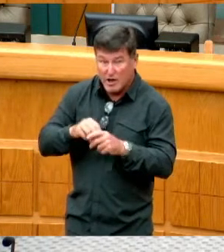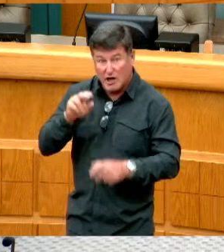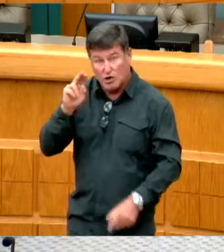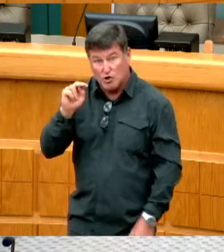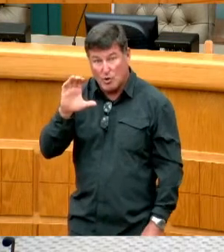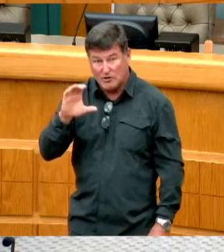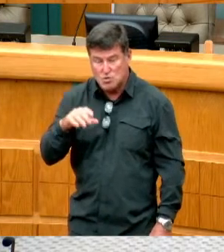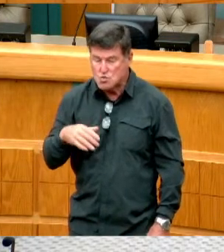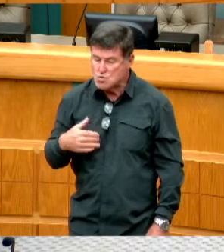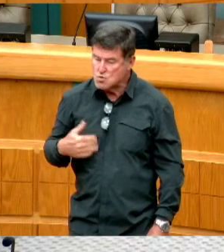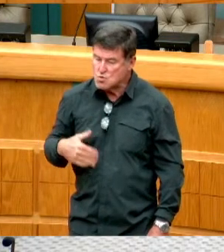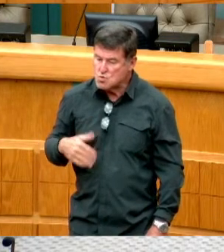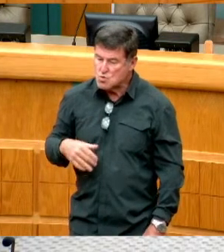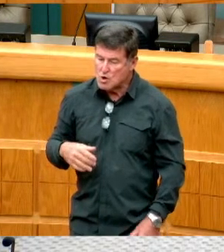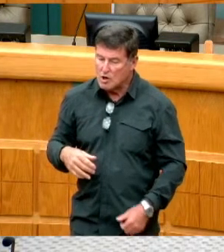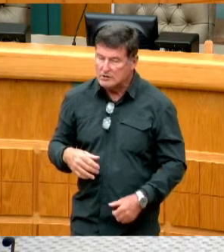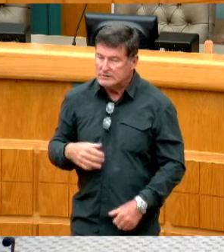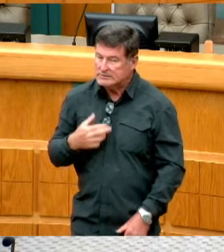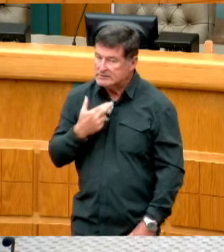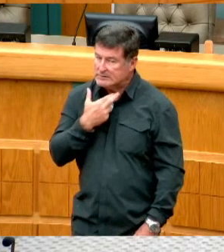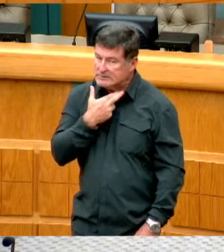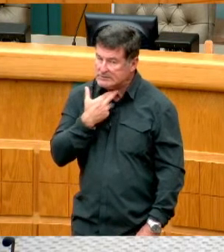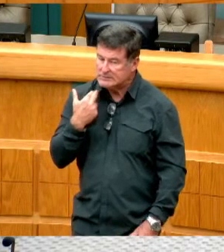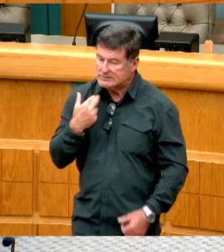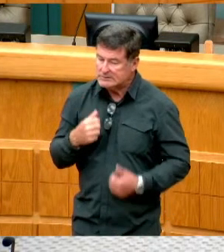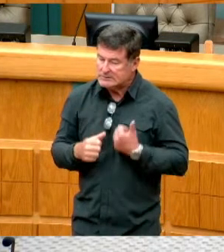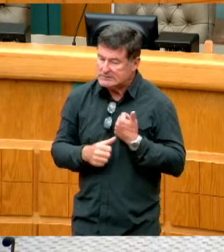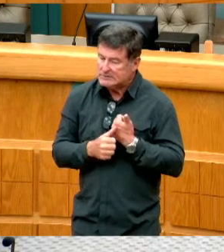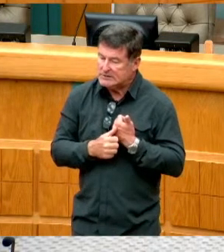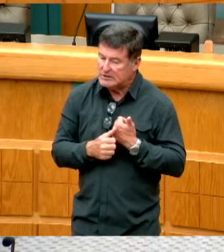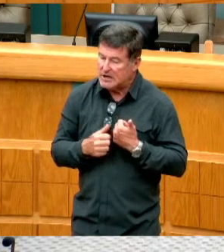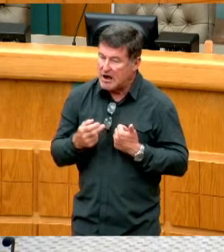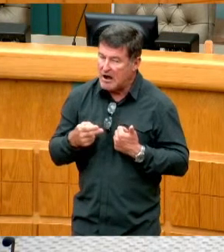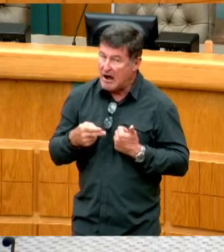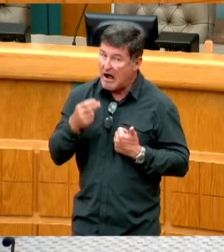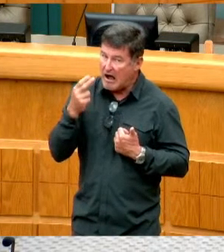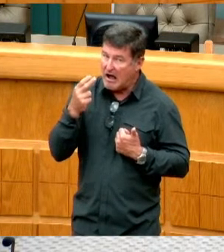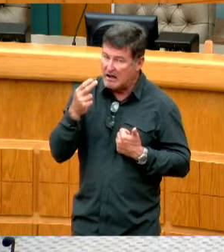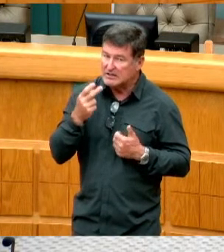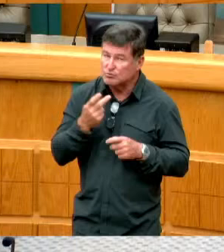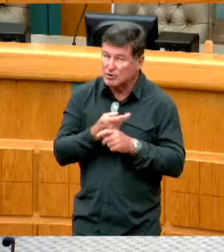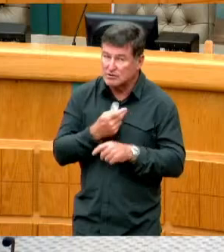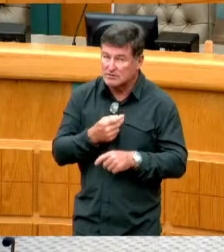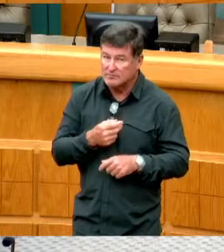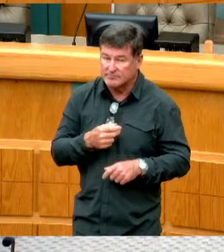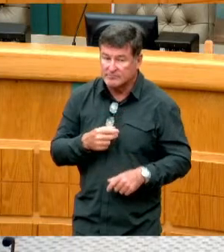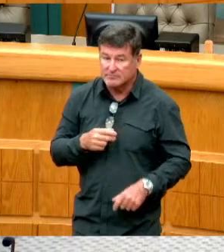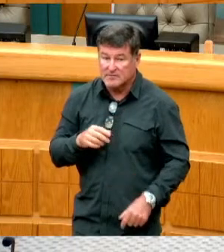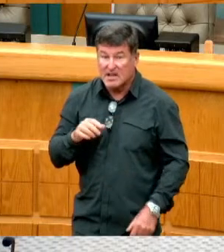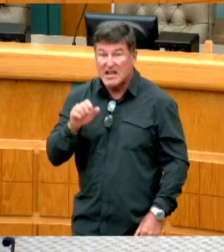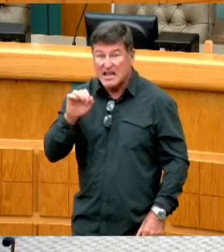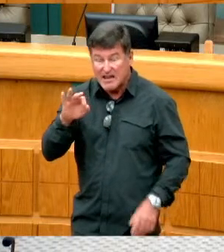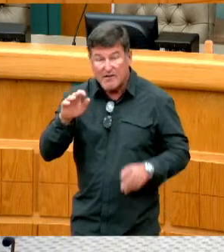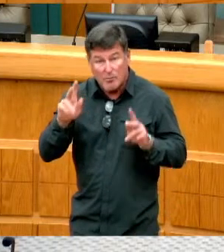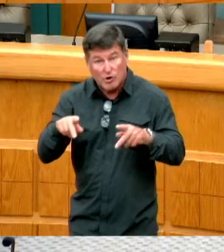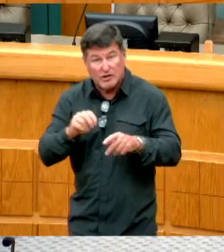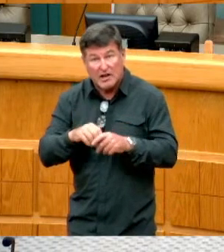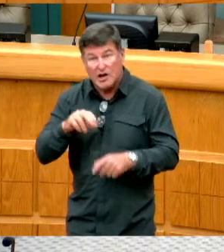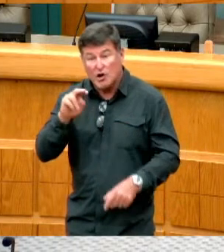at greater risk for coronavirus infection becoming, unfortunately, a fatal case of